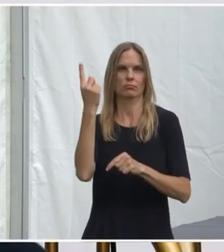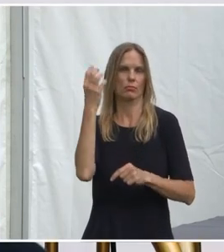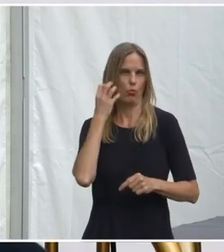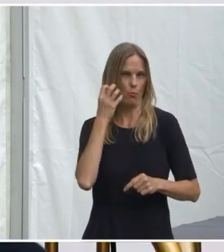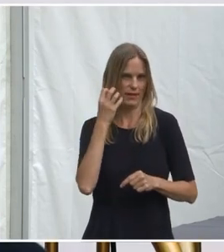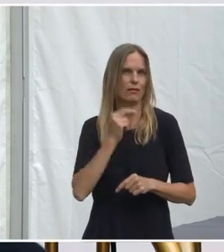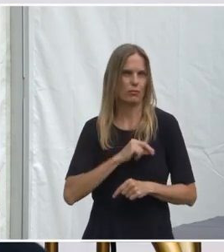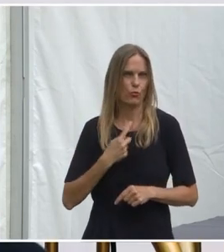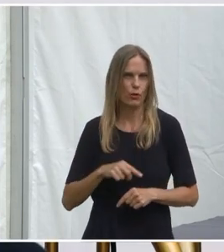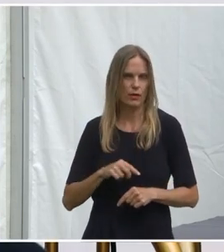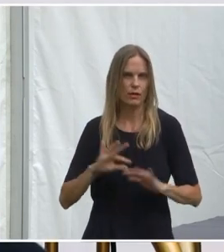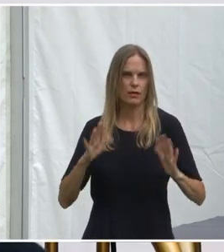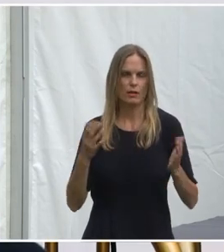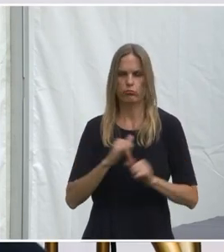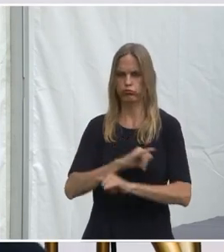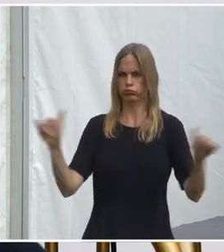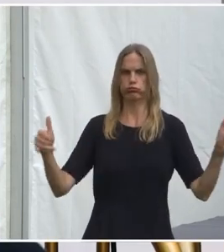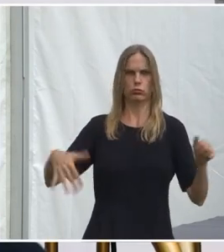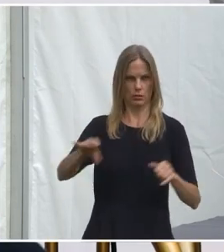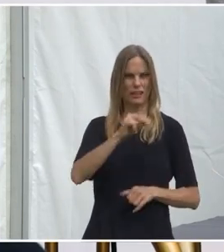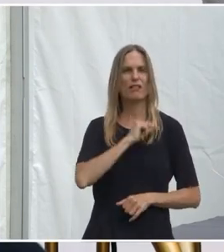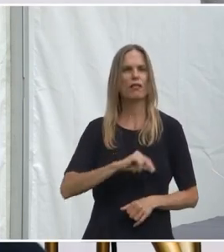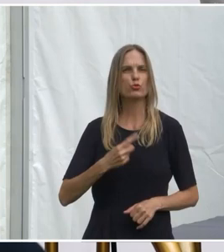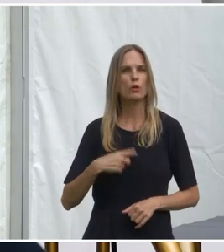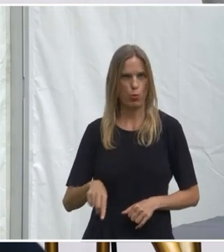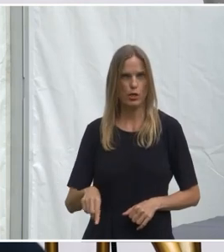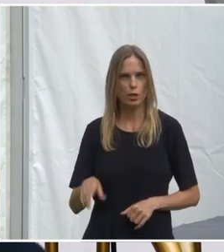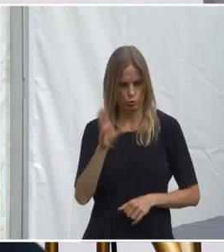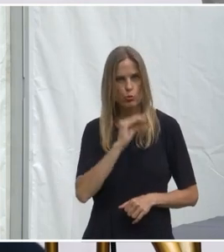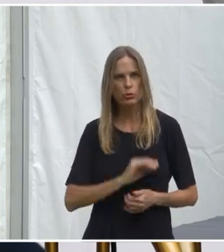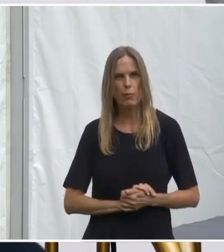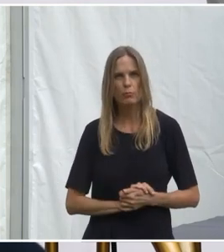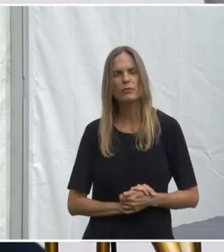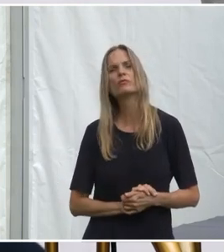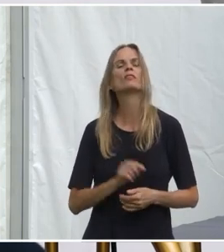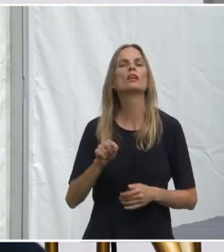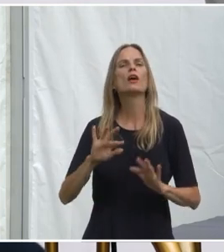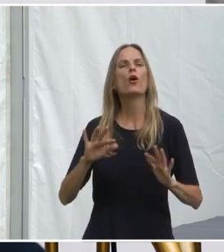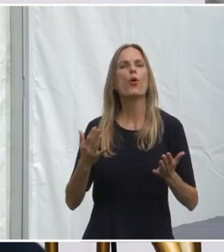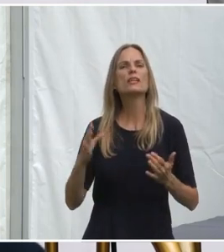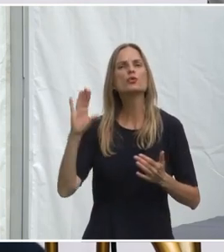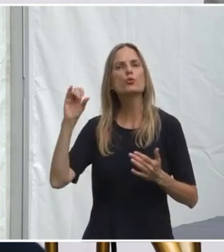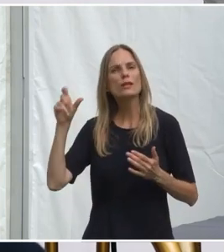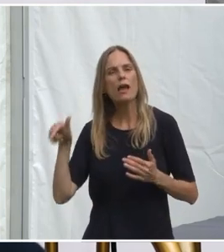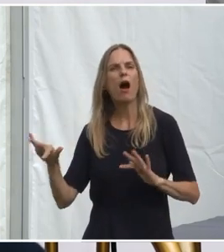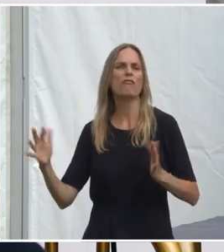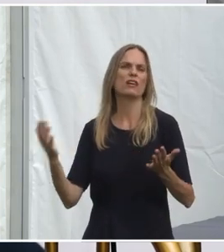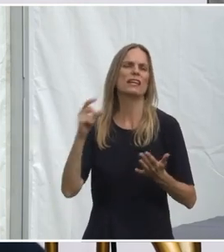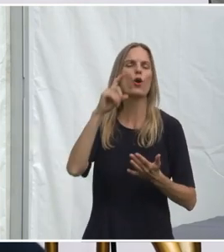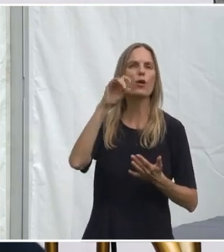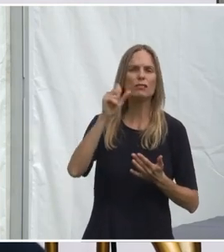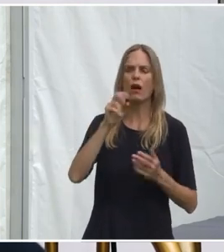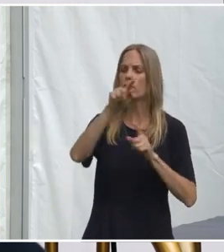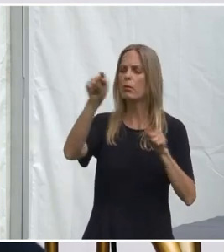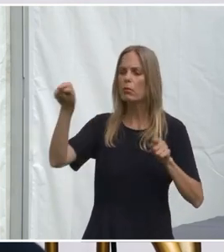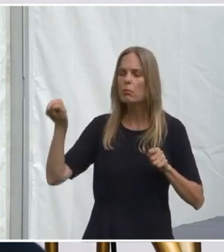was able to use it. And then it created certain hubs in Syria, in Jordan, other places where people